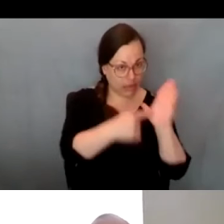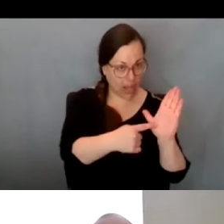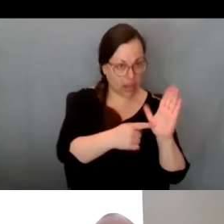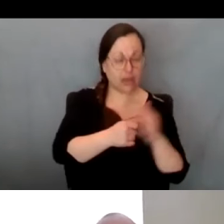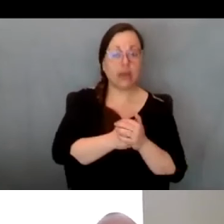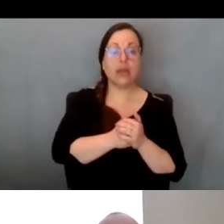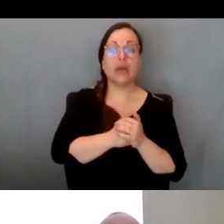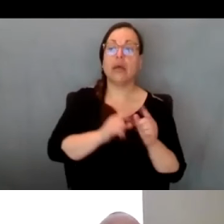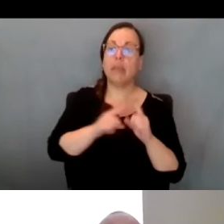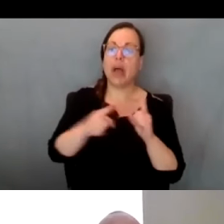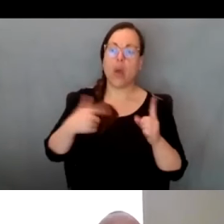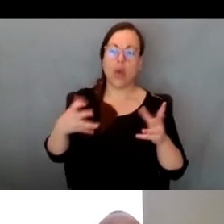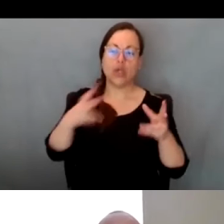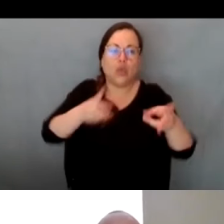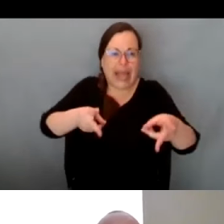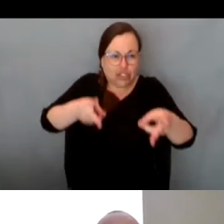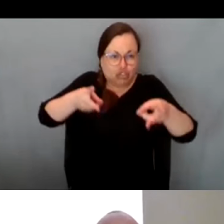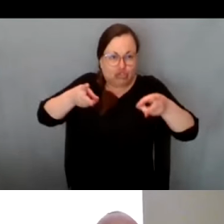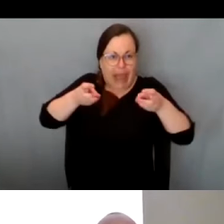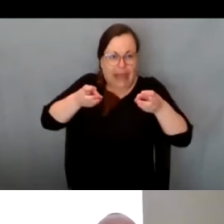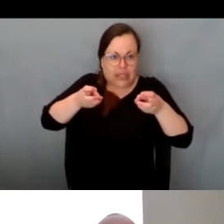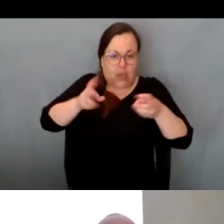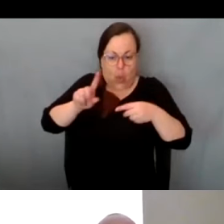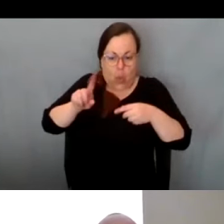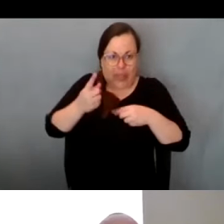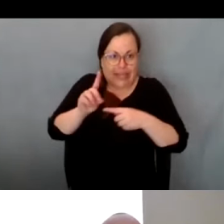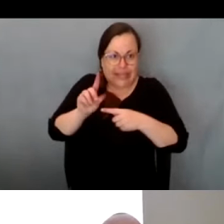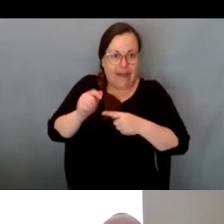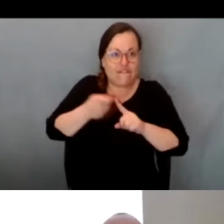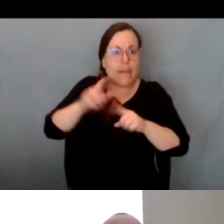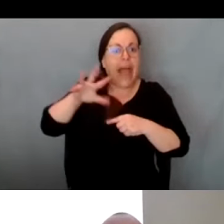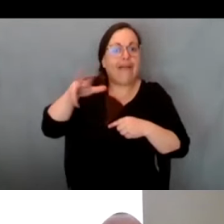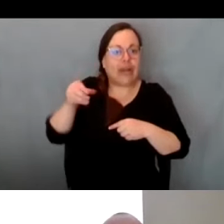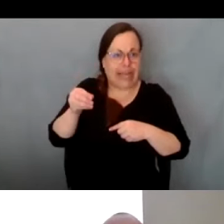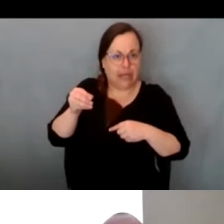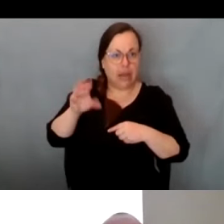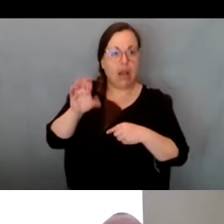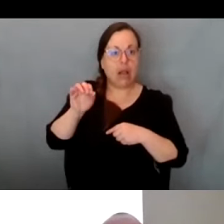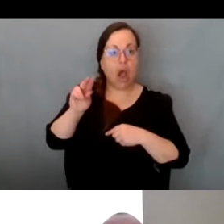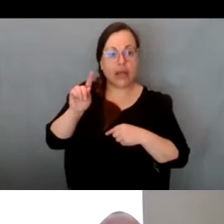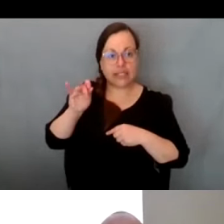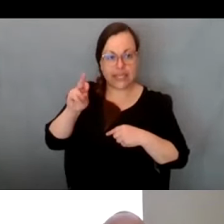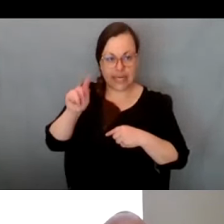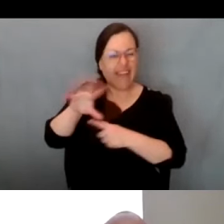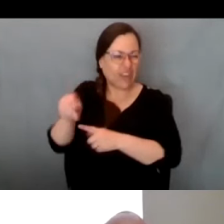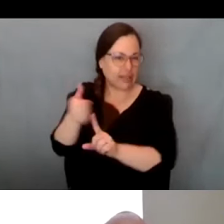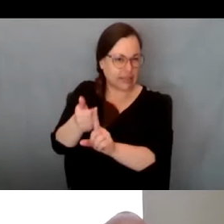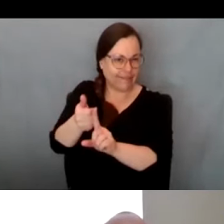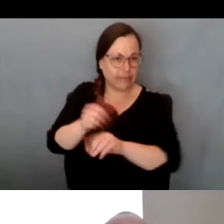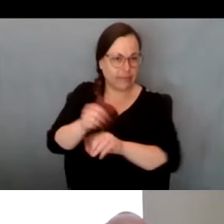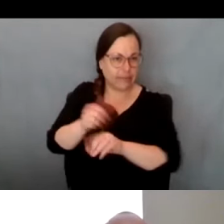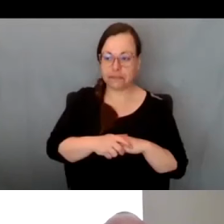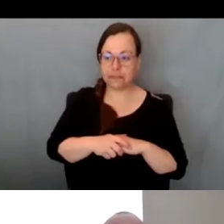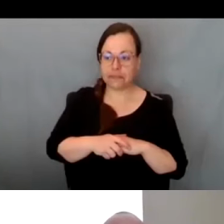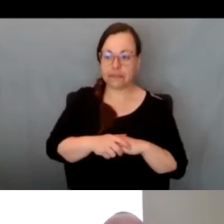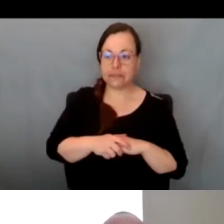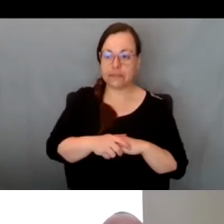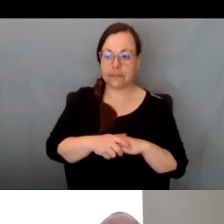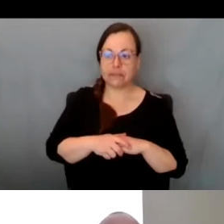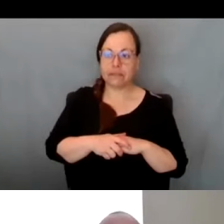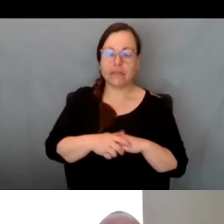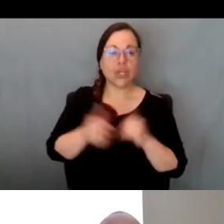extract only data from the African continent. We are expecting to deploy through the COVAX